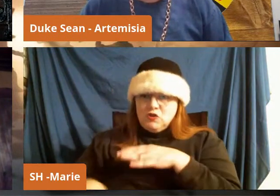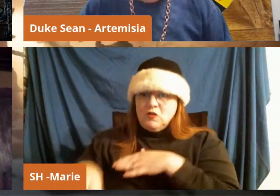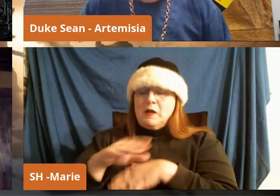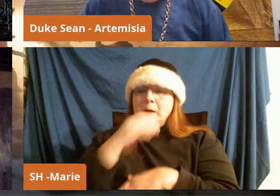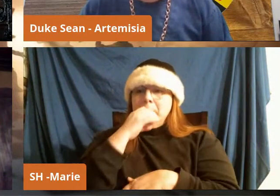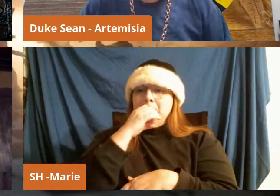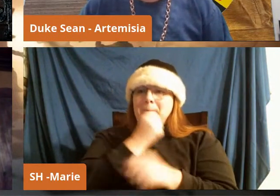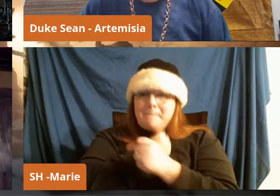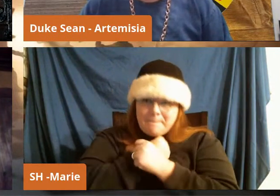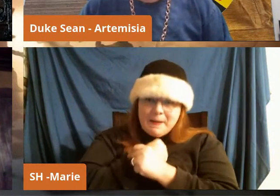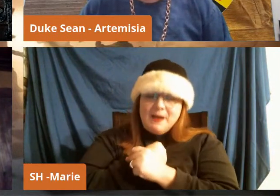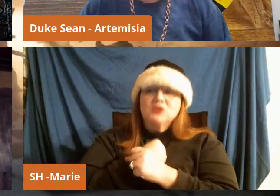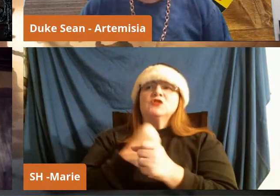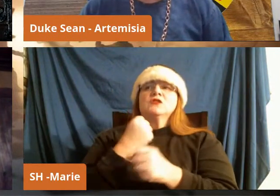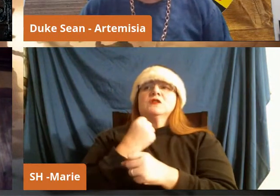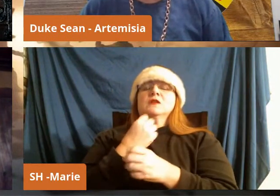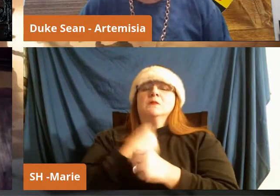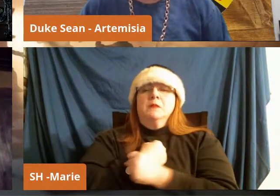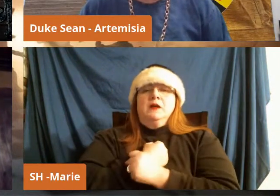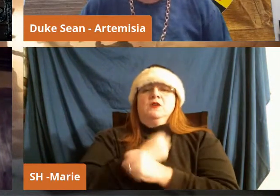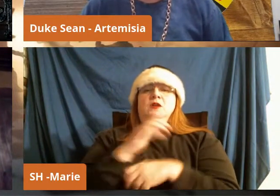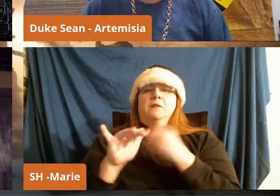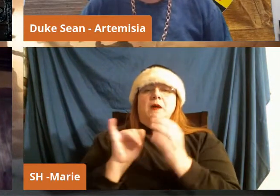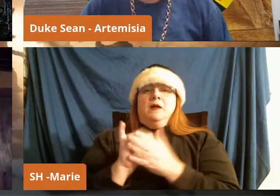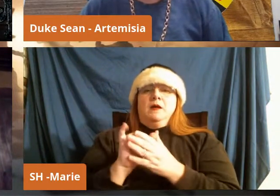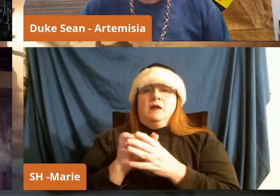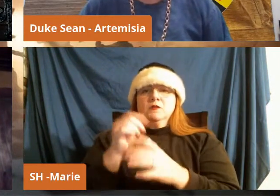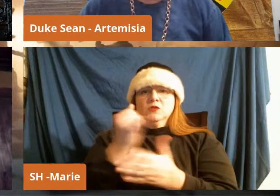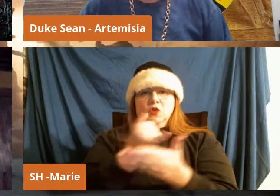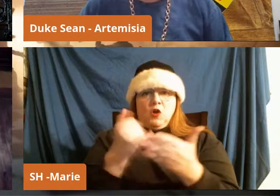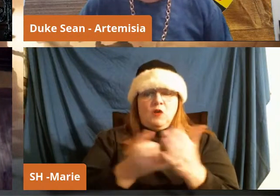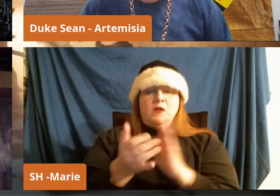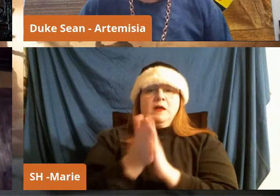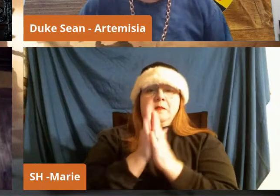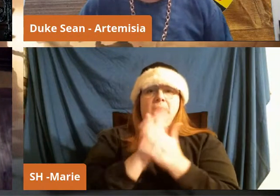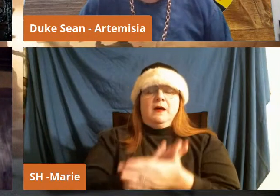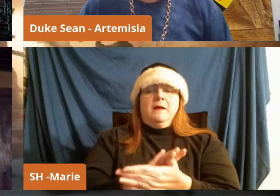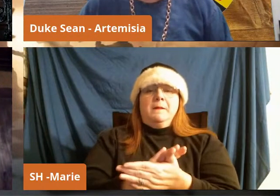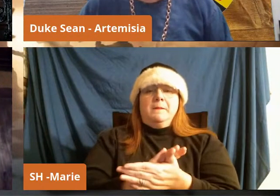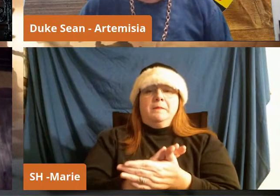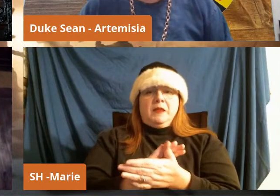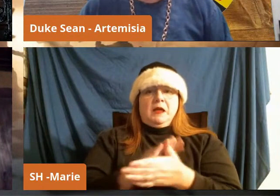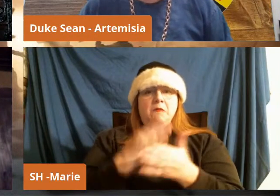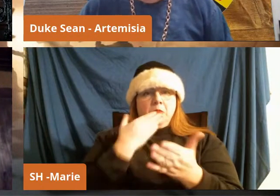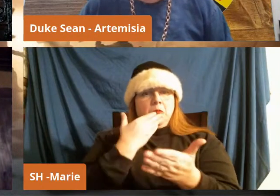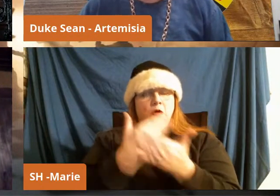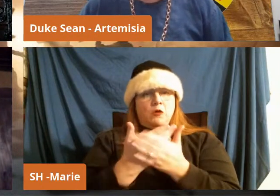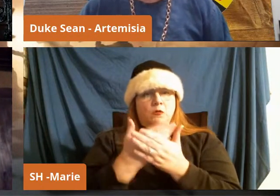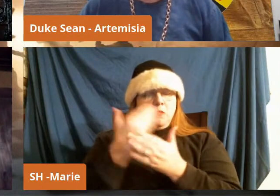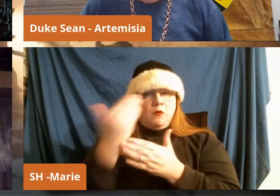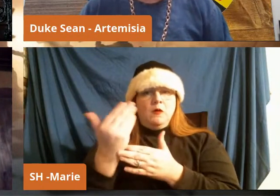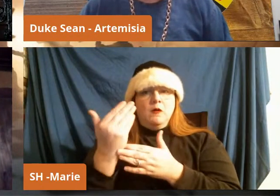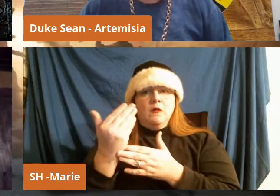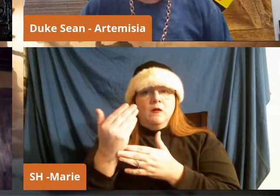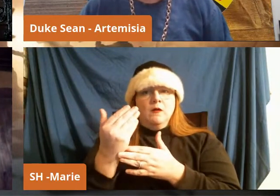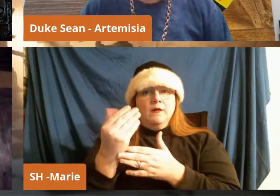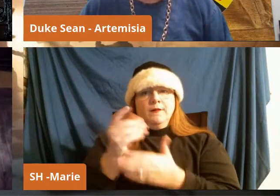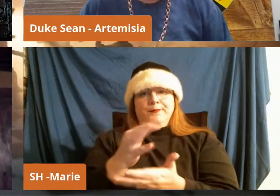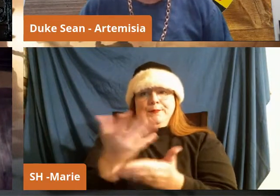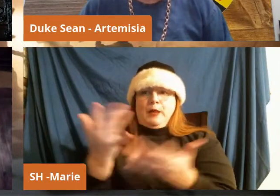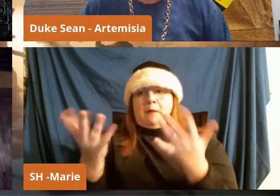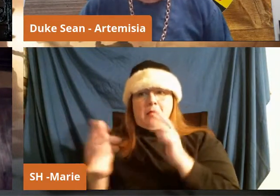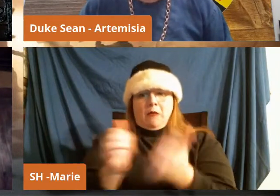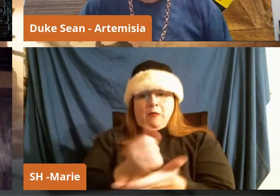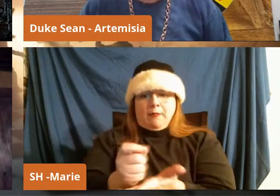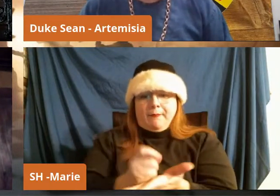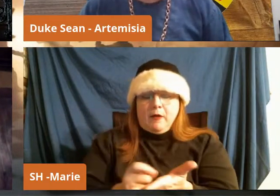passionate about, and it was an art that he became exceptionally well known for, rather than just dabbling in a thing. It was